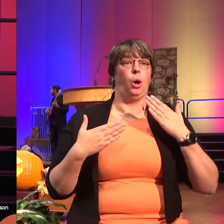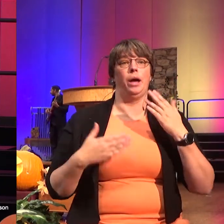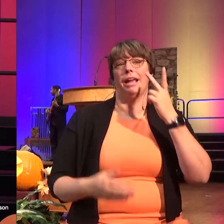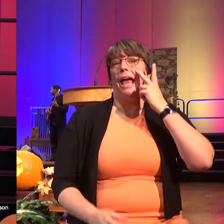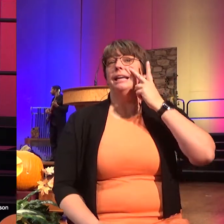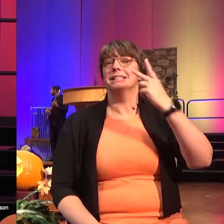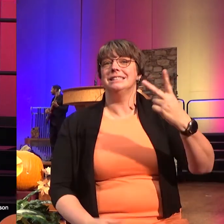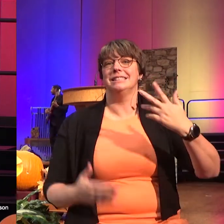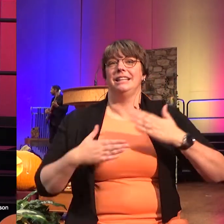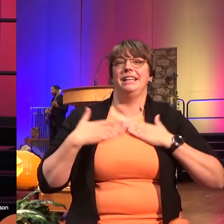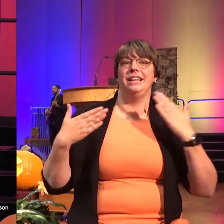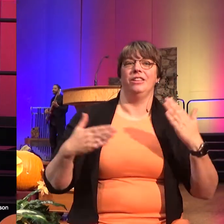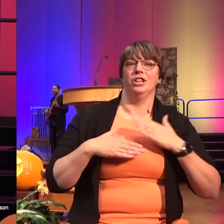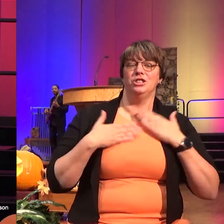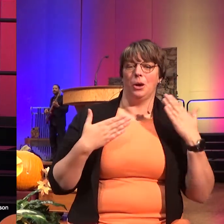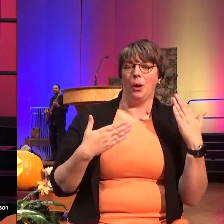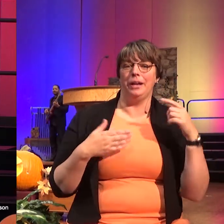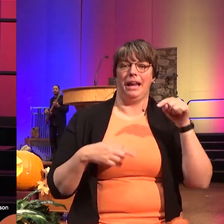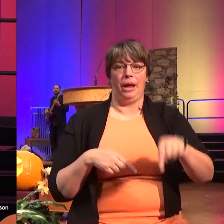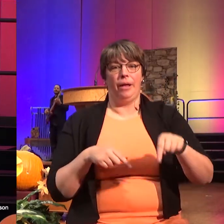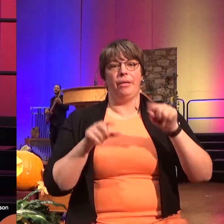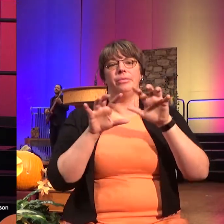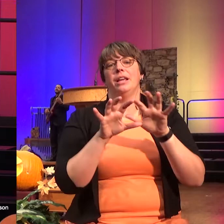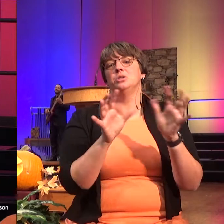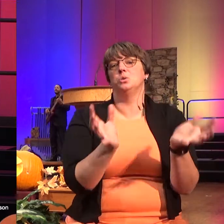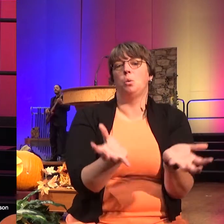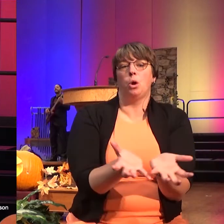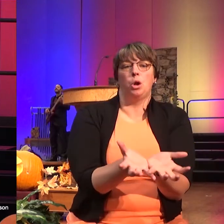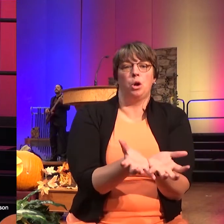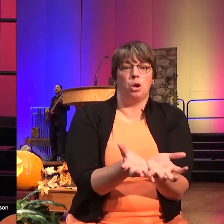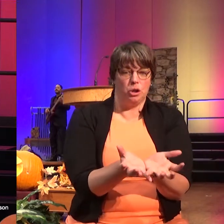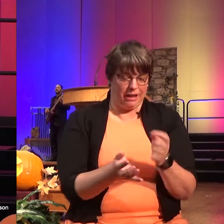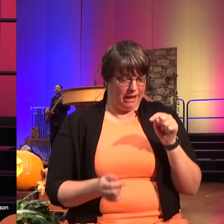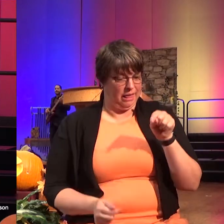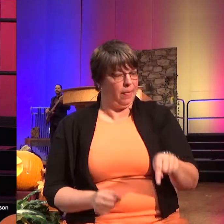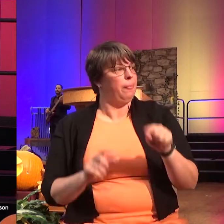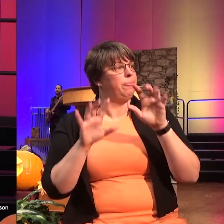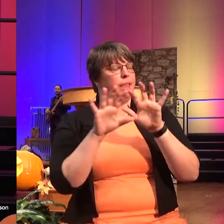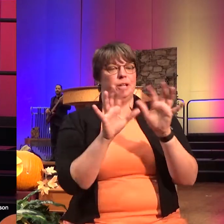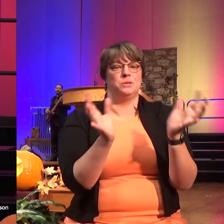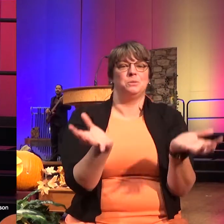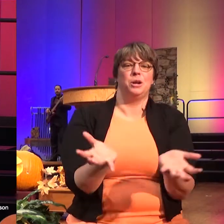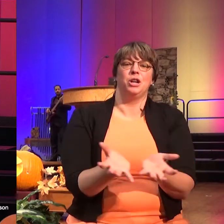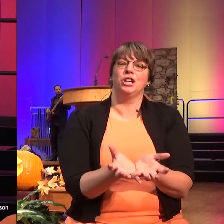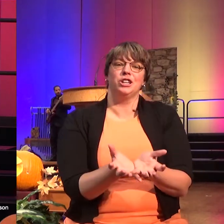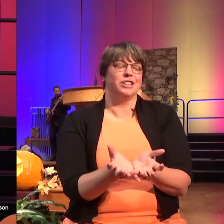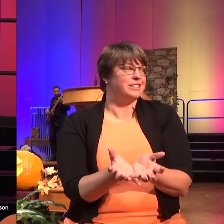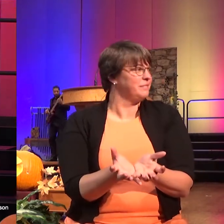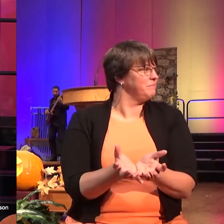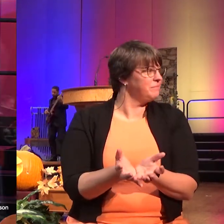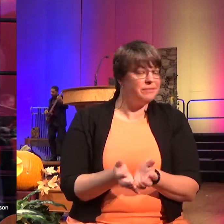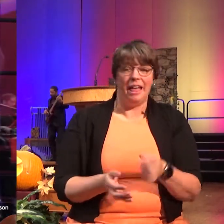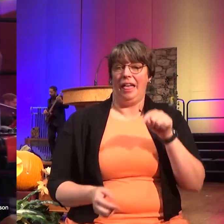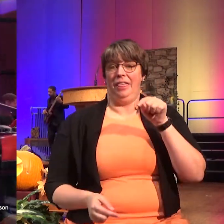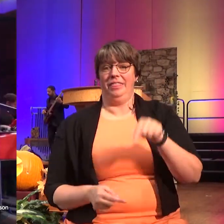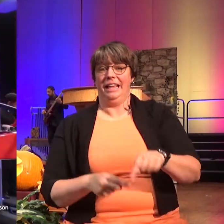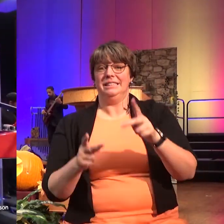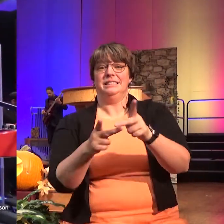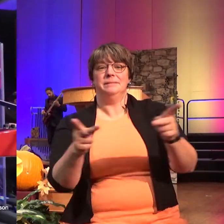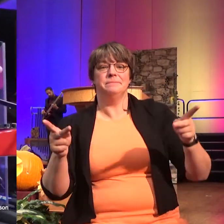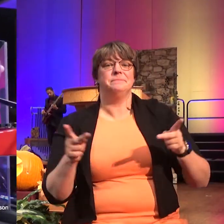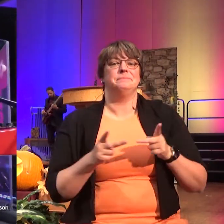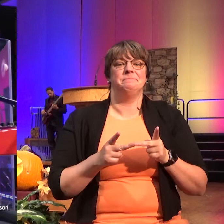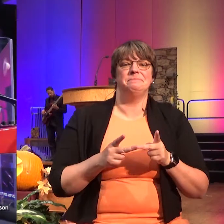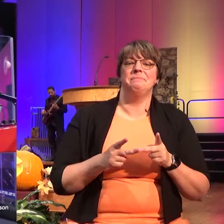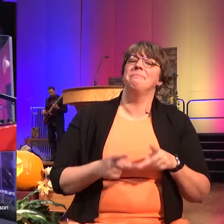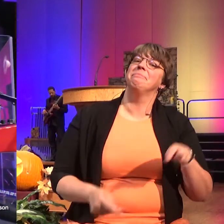the joy. I see the joy. In this world. In this world. In this world. This is the place. This is the